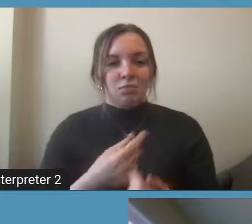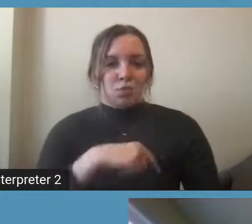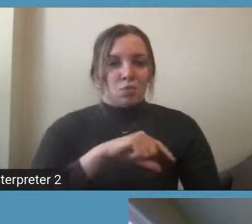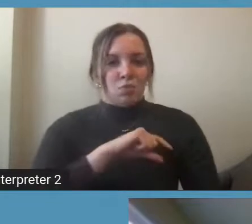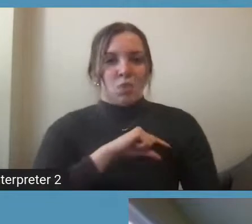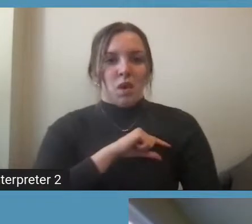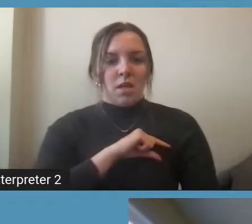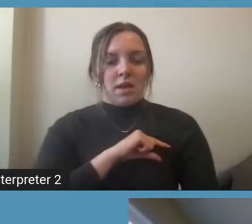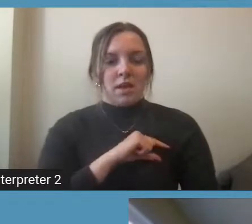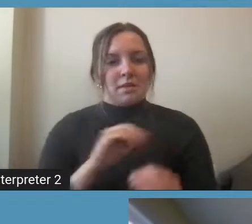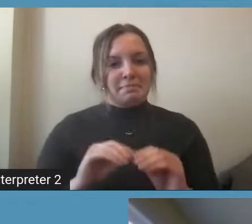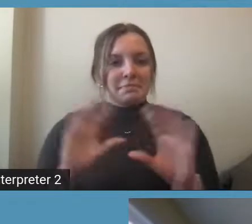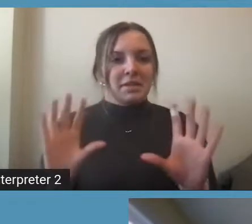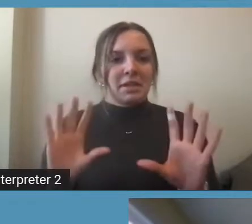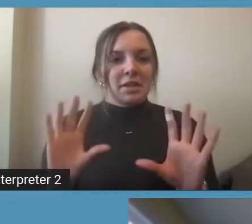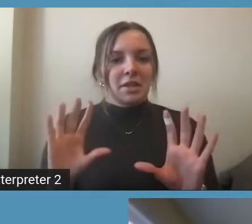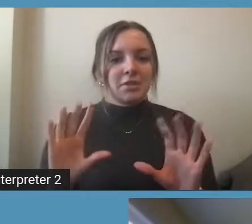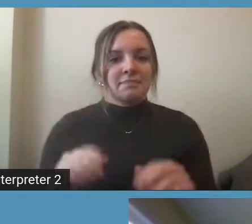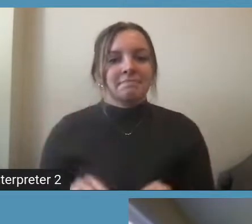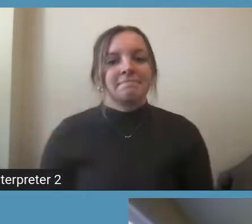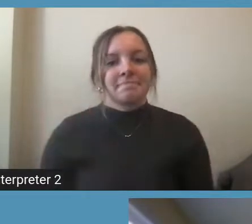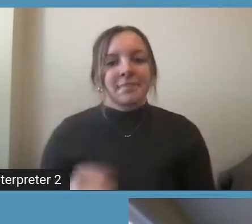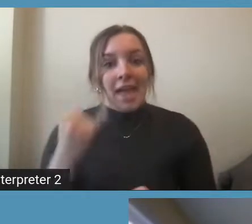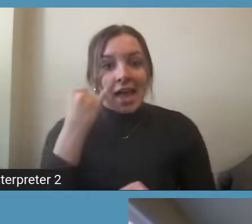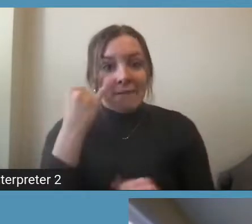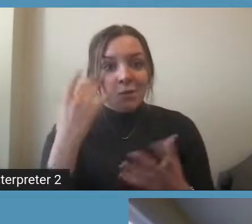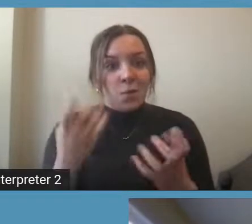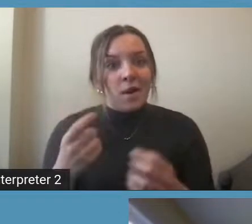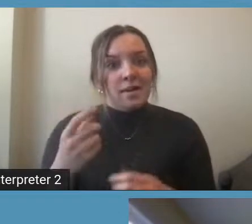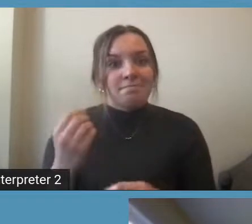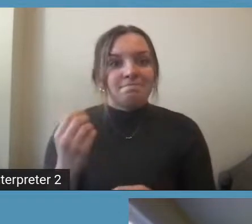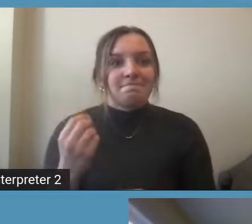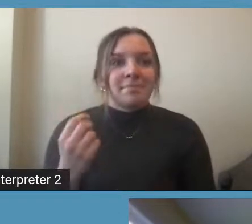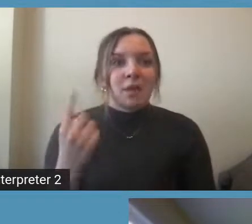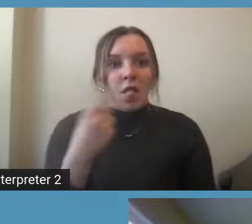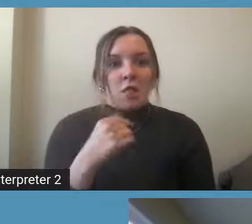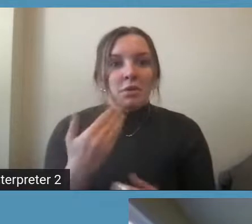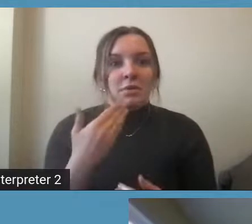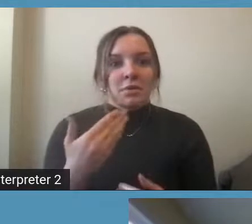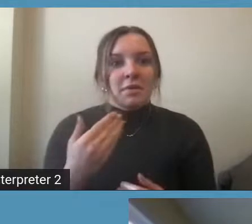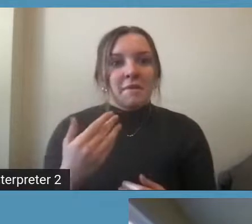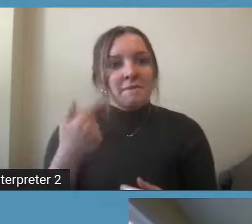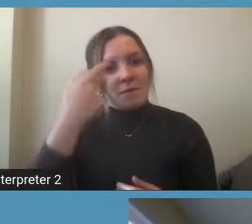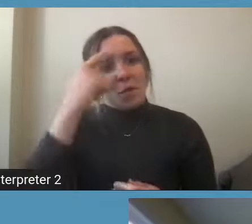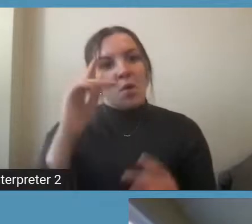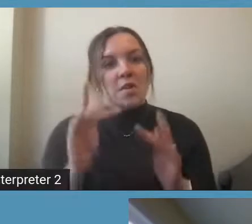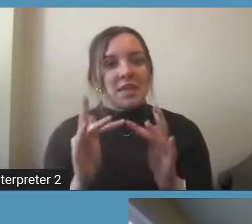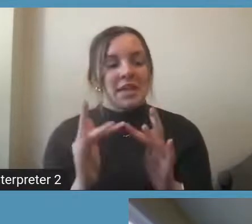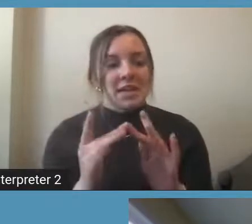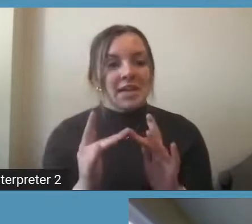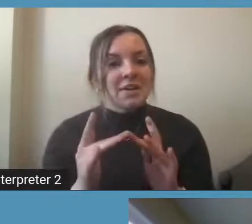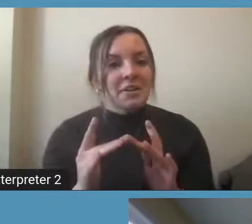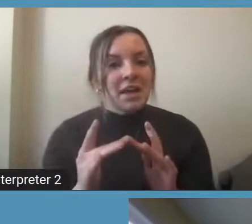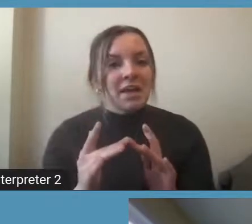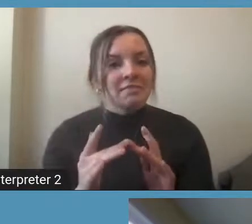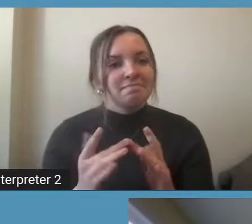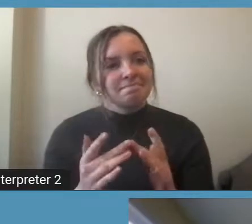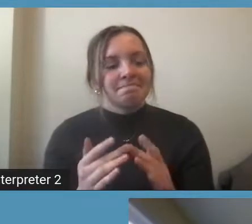internet is, generally speaking, a lot easier than making a conservation level model, which has to